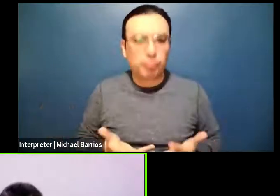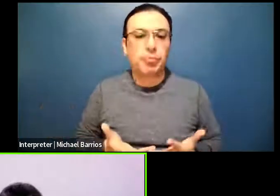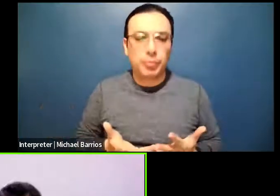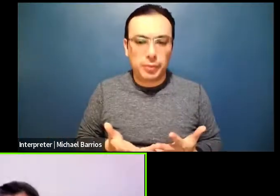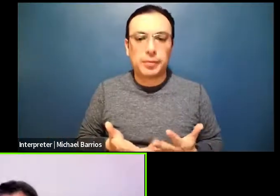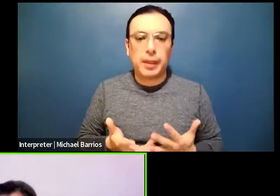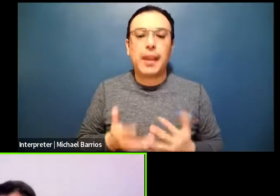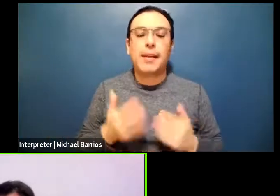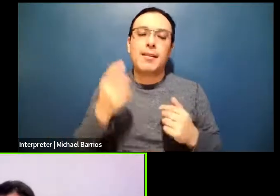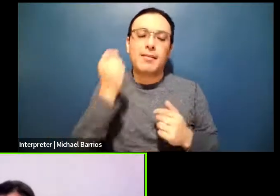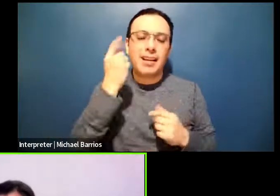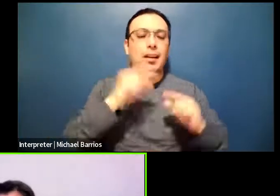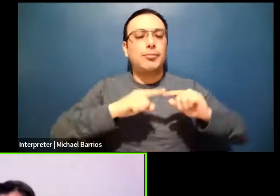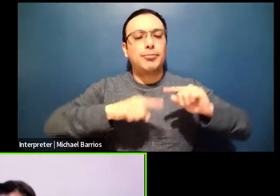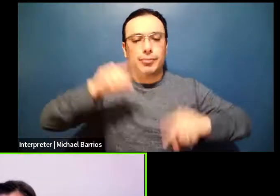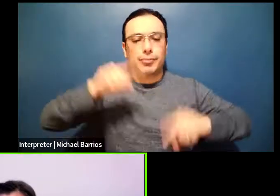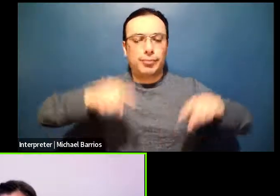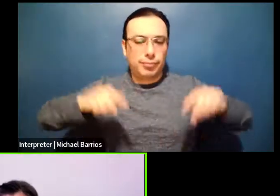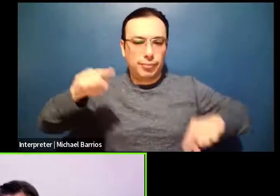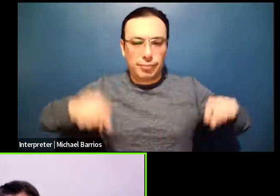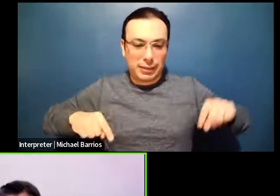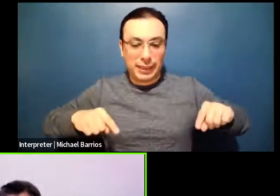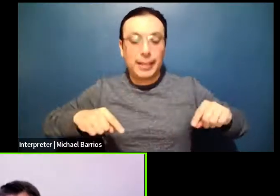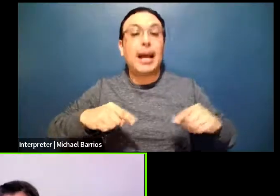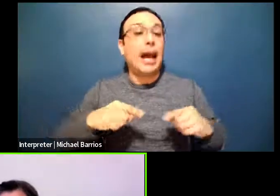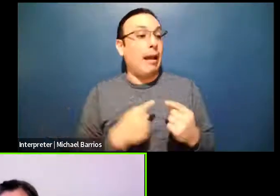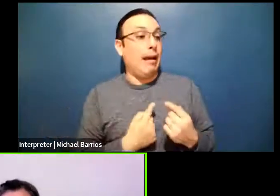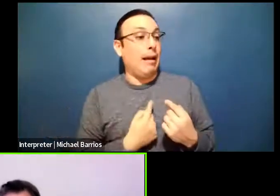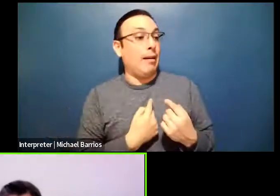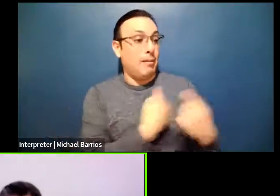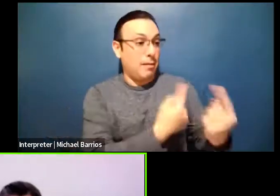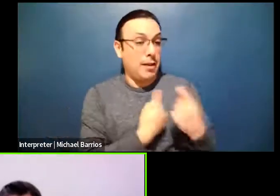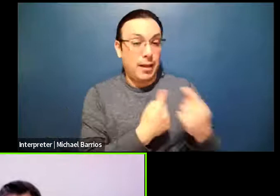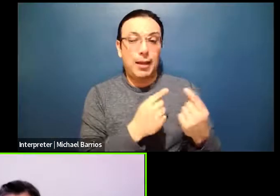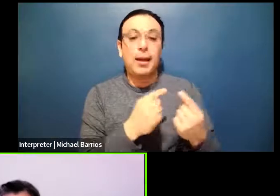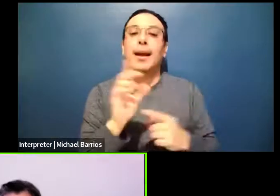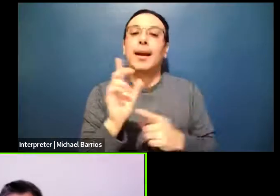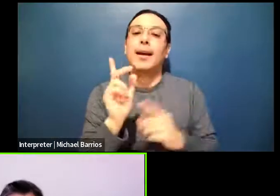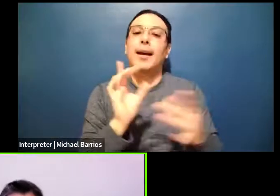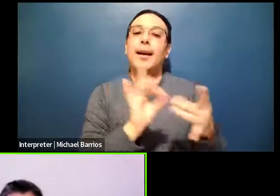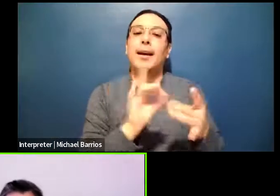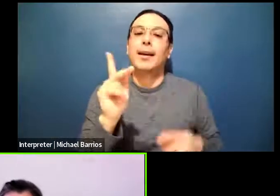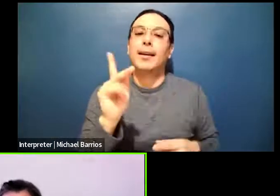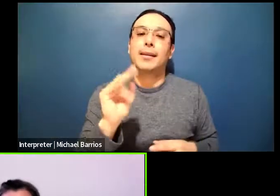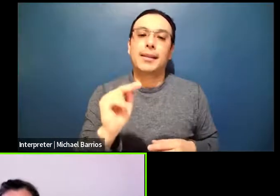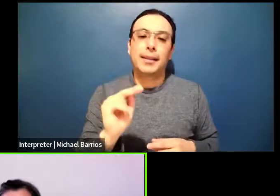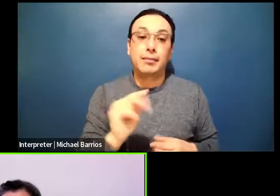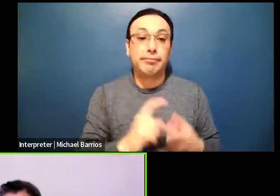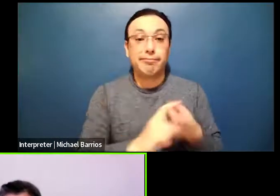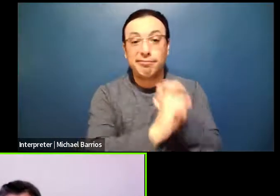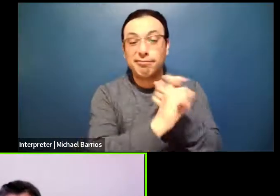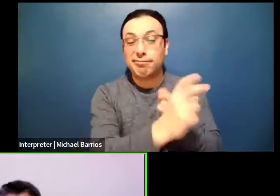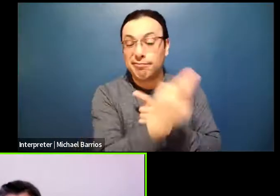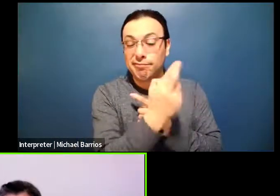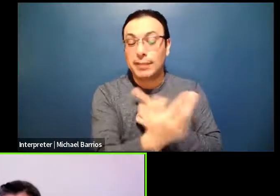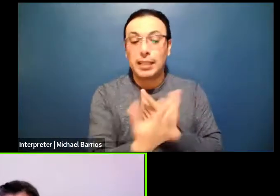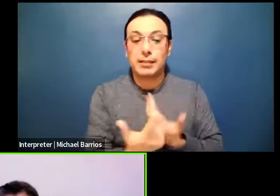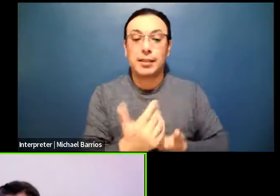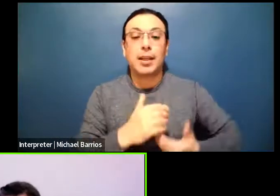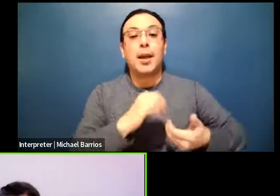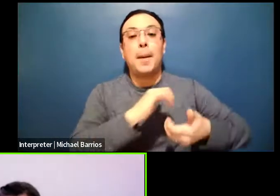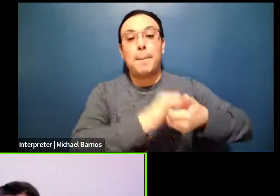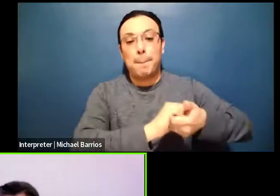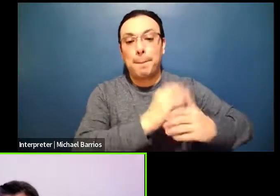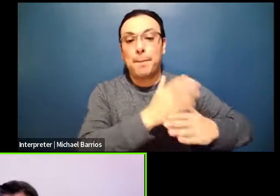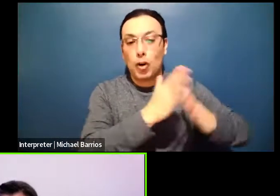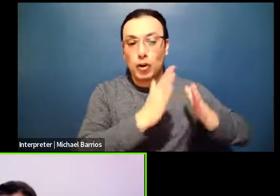we are and become kin to each other, whether as best friends, partners, comrades, or